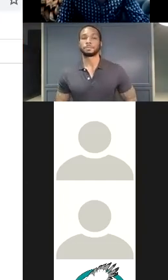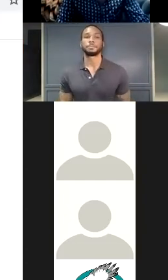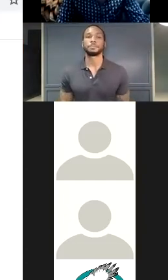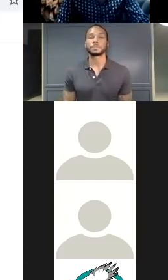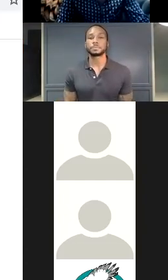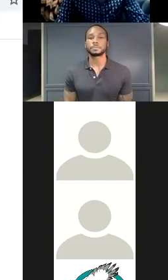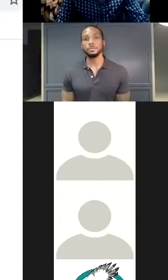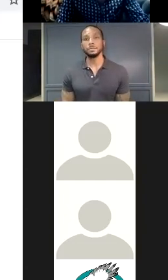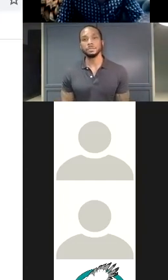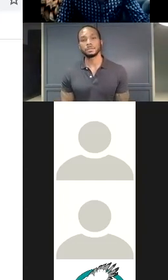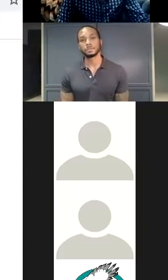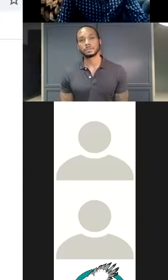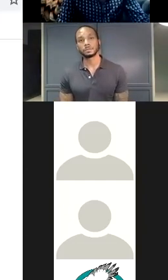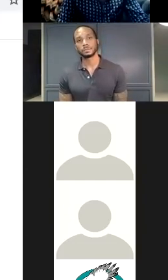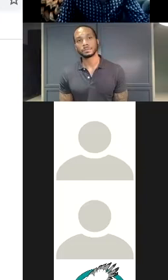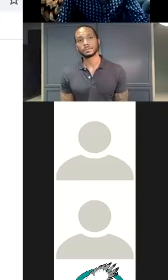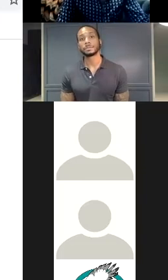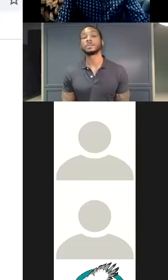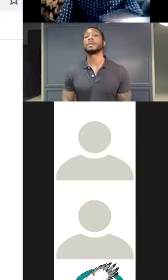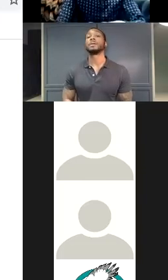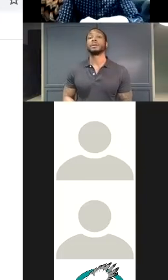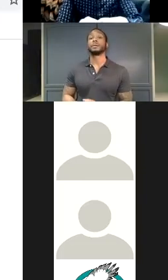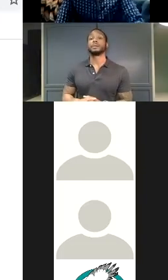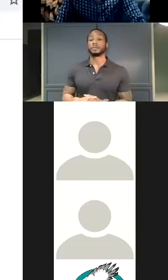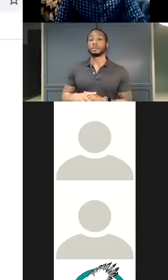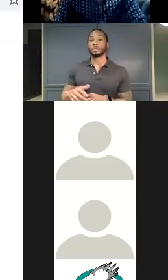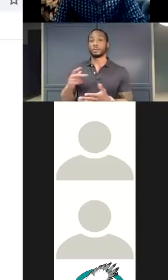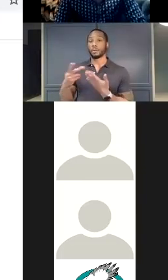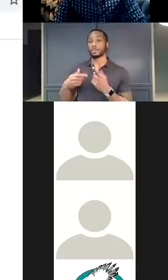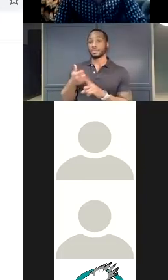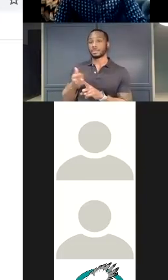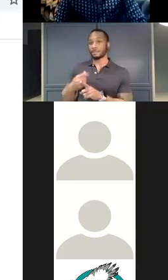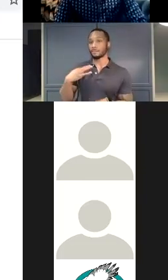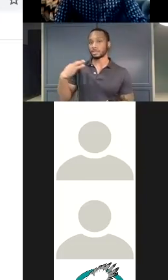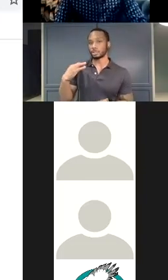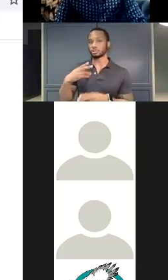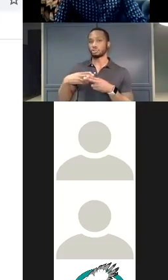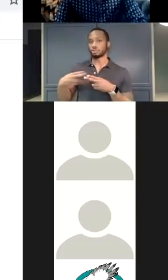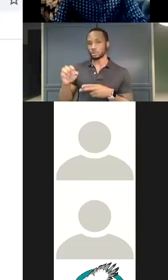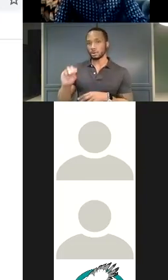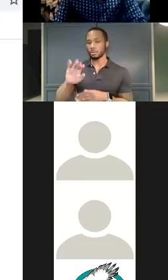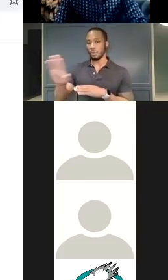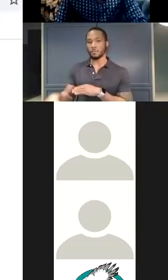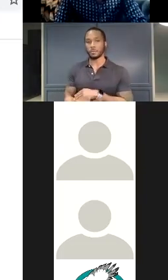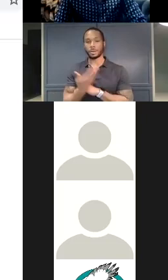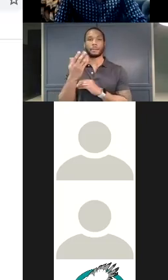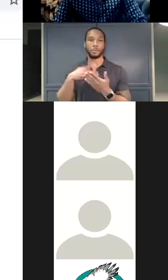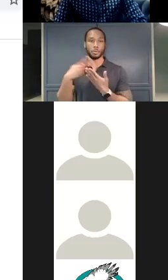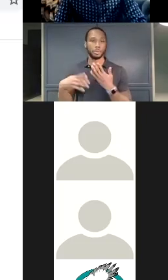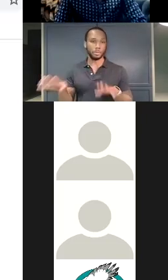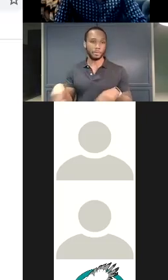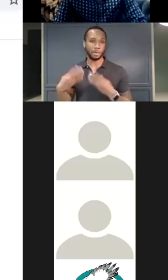So it's a voluntary short-term overnight program that provides community-based crisis